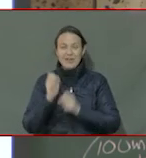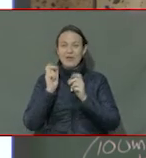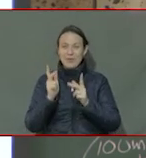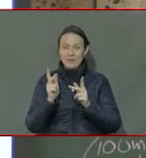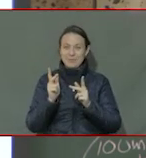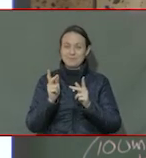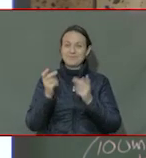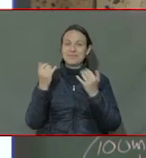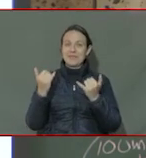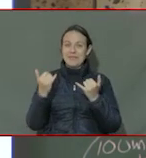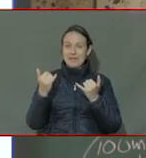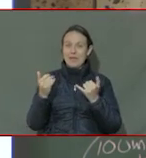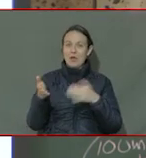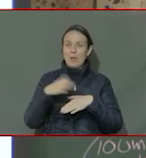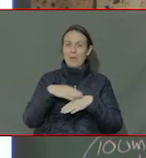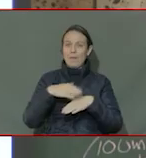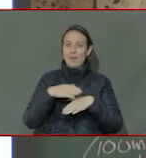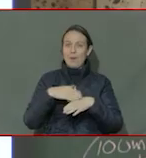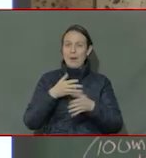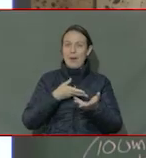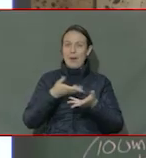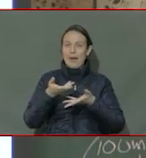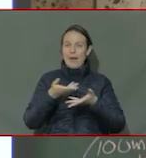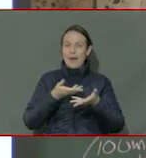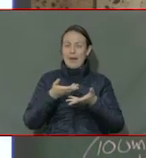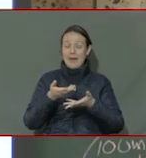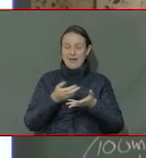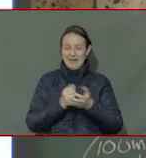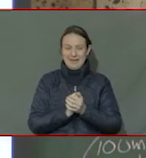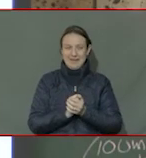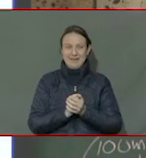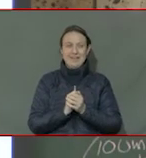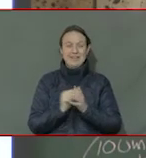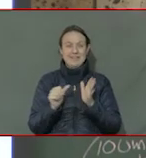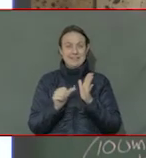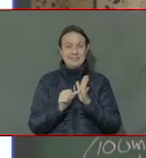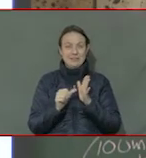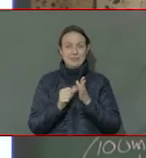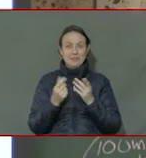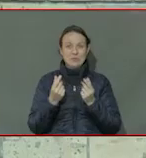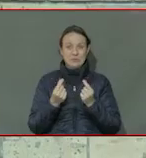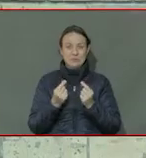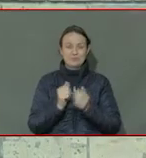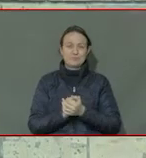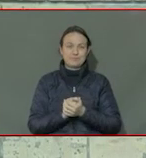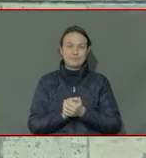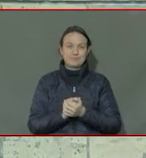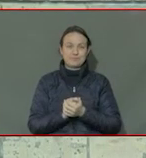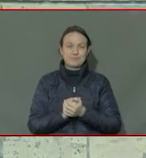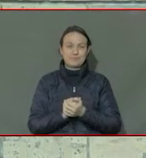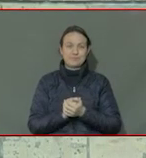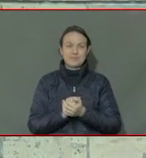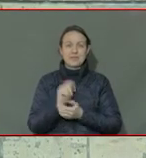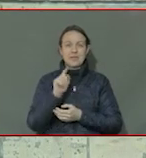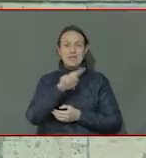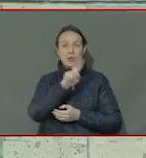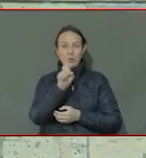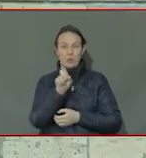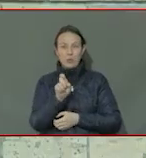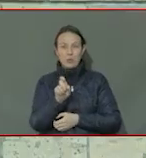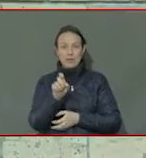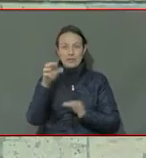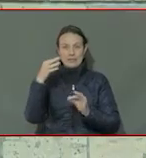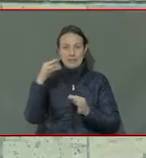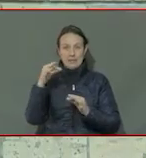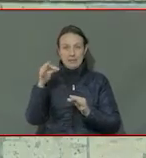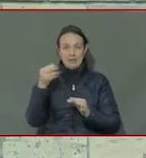interact, and that was the most important part of today, is to talk about how to interact with a question paper such as this